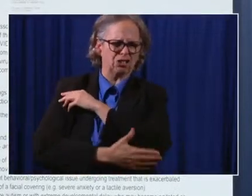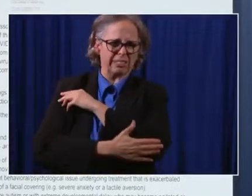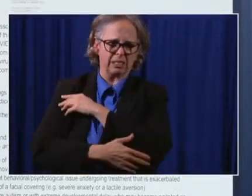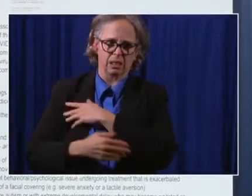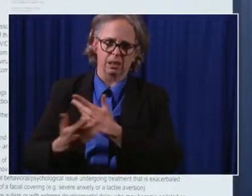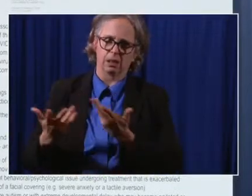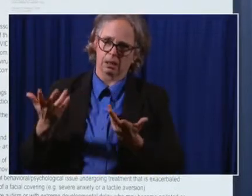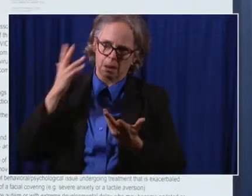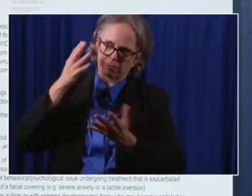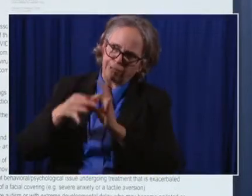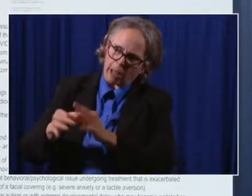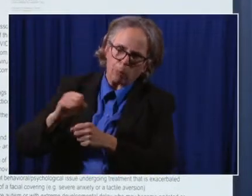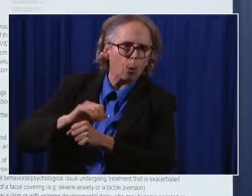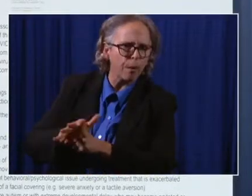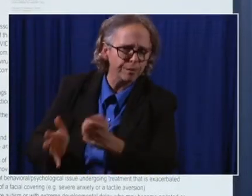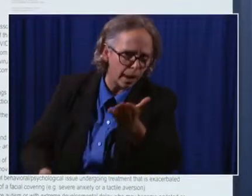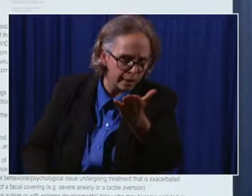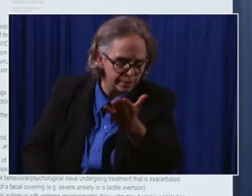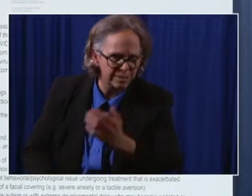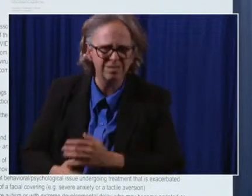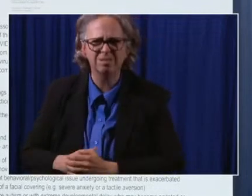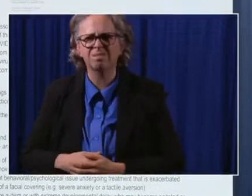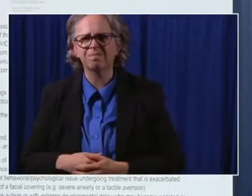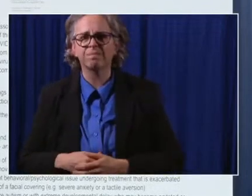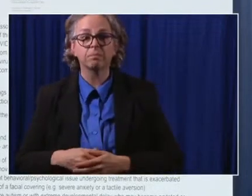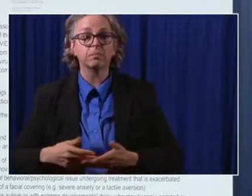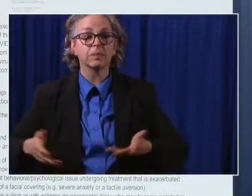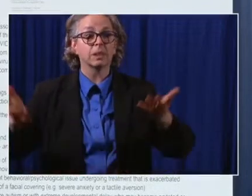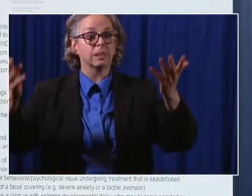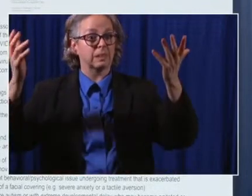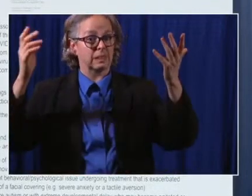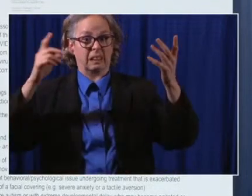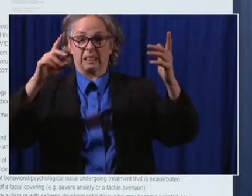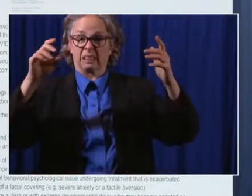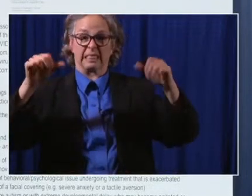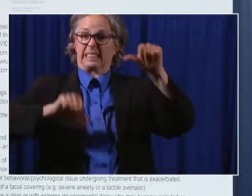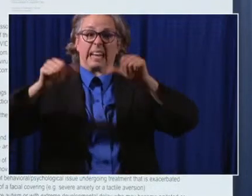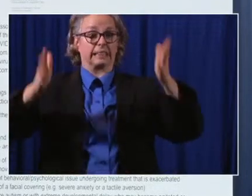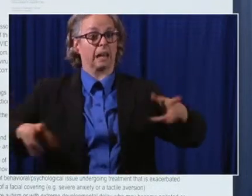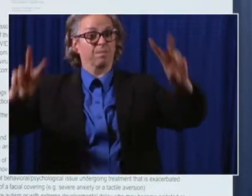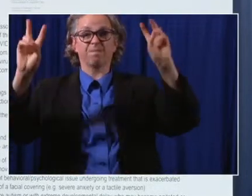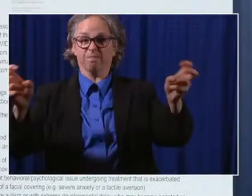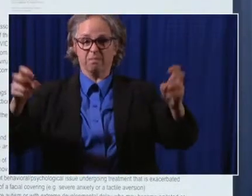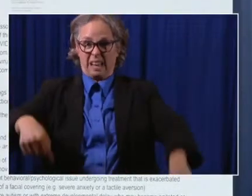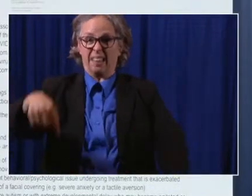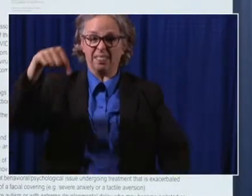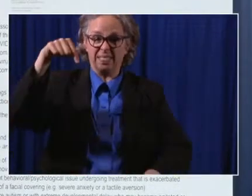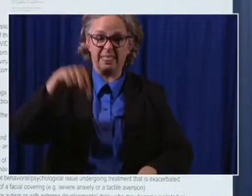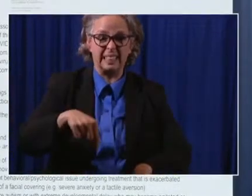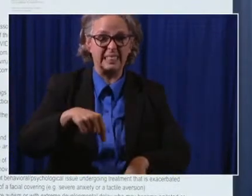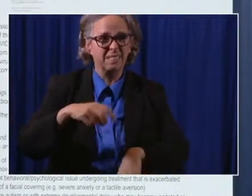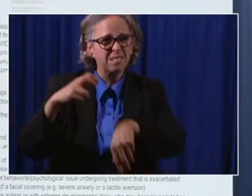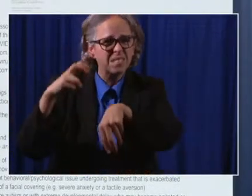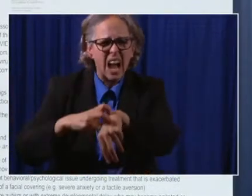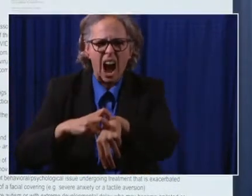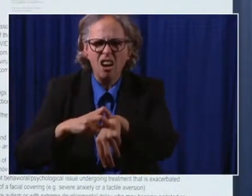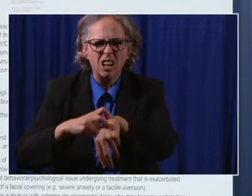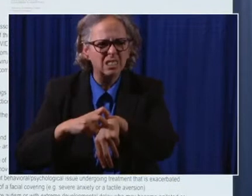One scientist told me this weekend, and I quote, "This virus does not operate on our schedule."